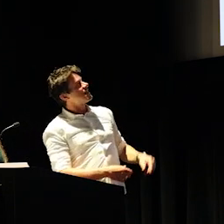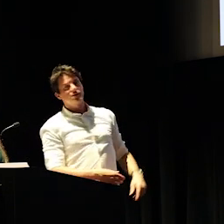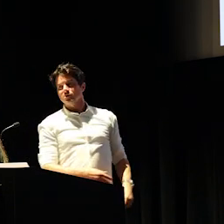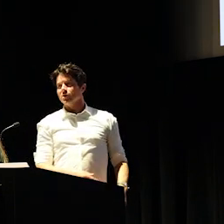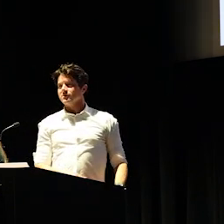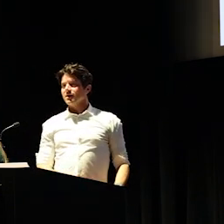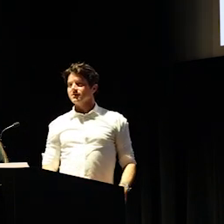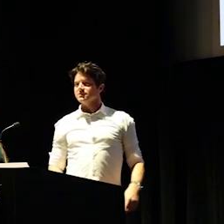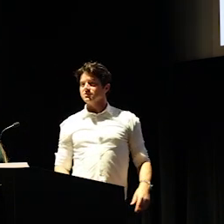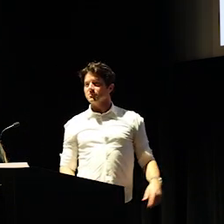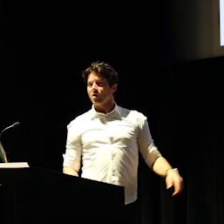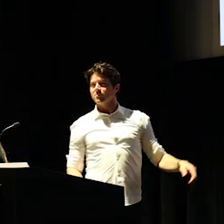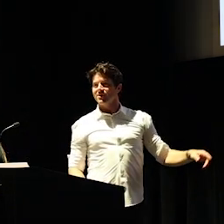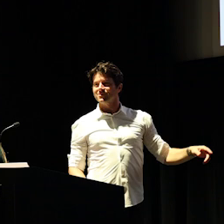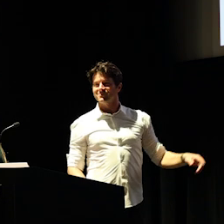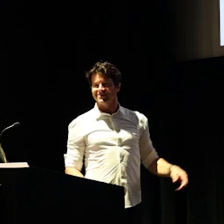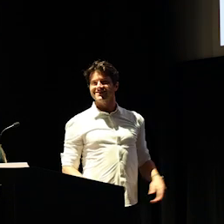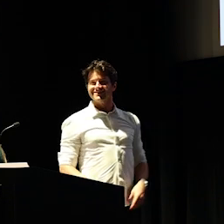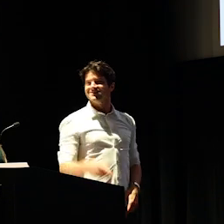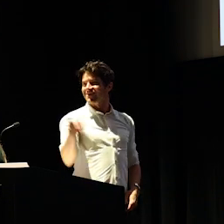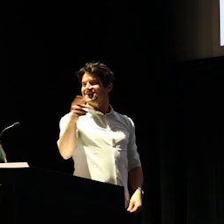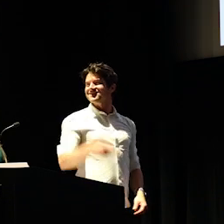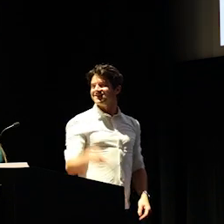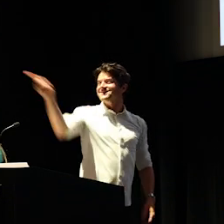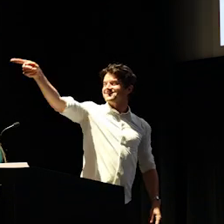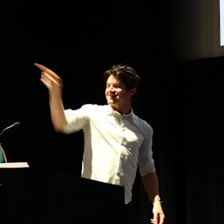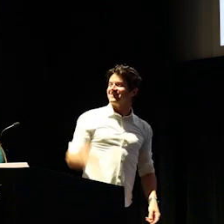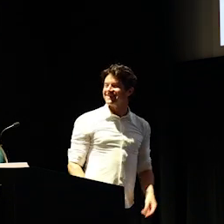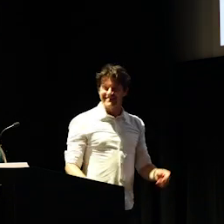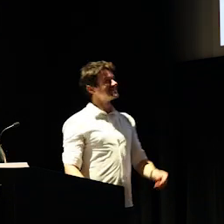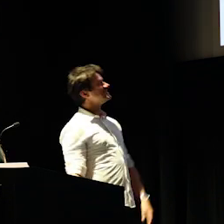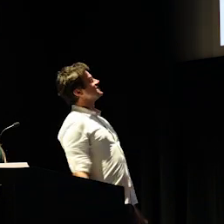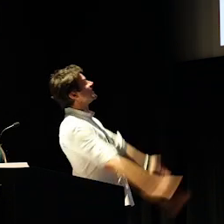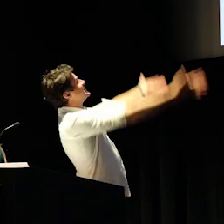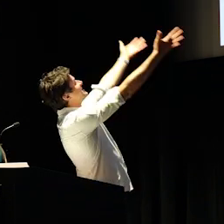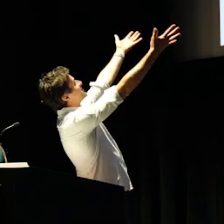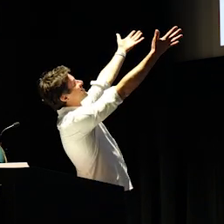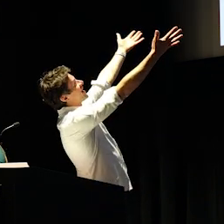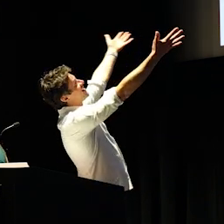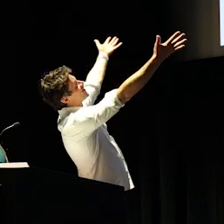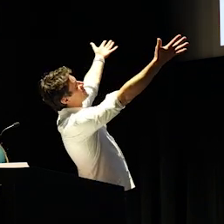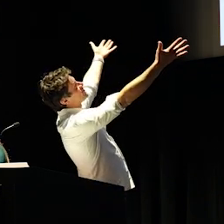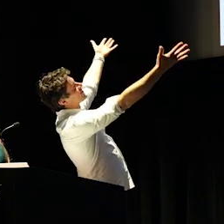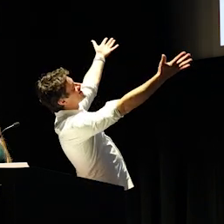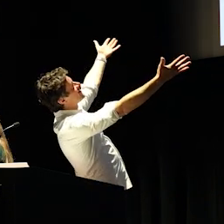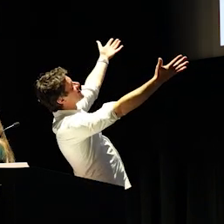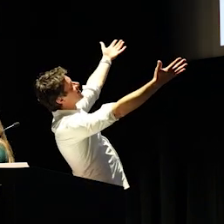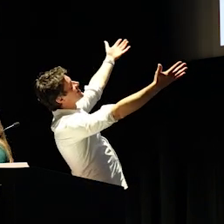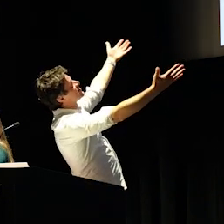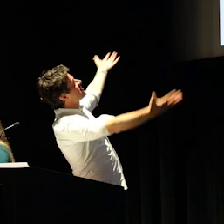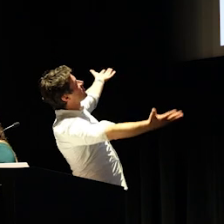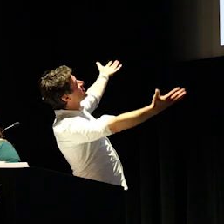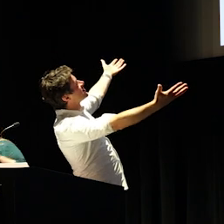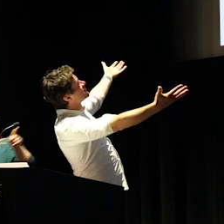Social. Did anyone here go to that this year? The barroom battle? Peter did. Brian did. It's not on there. But there were like 800 people right there,